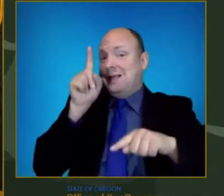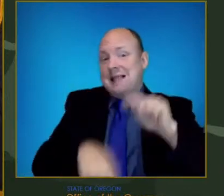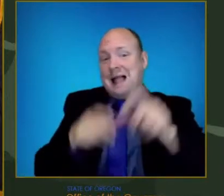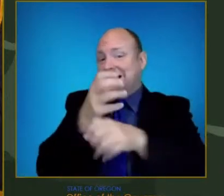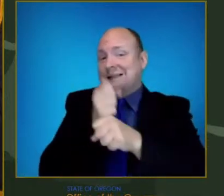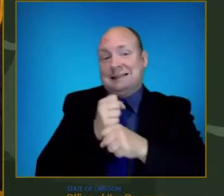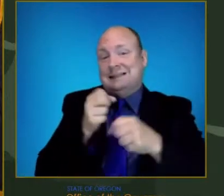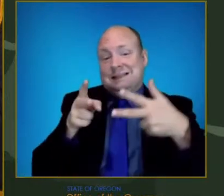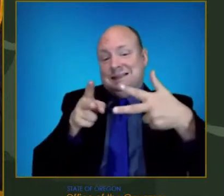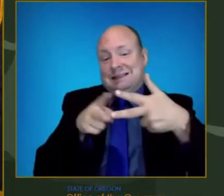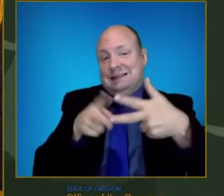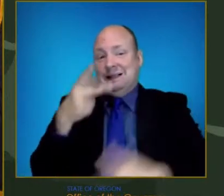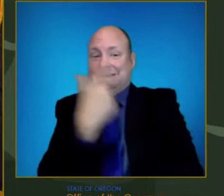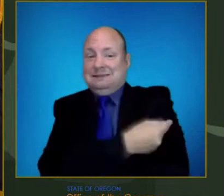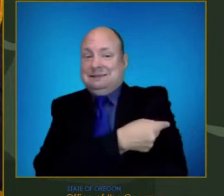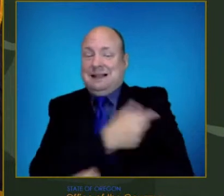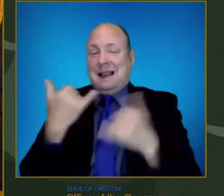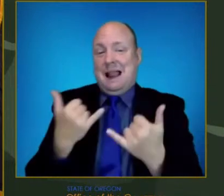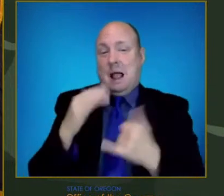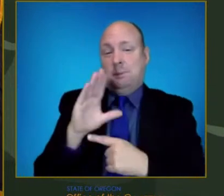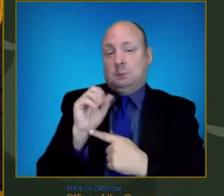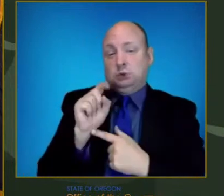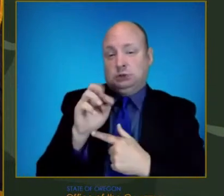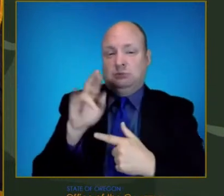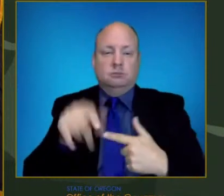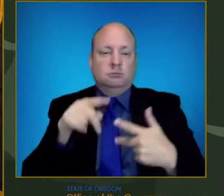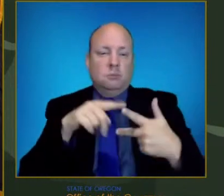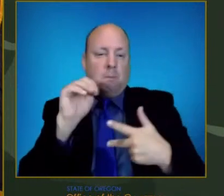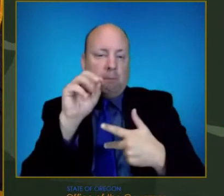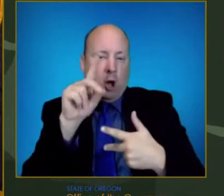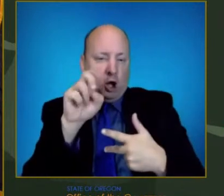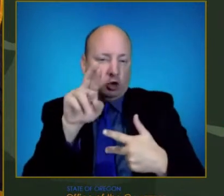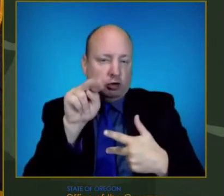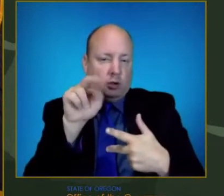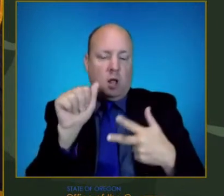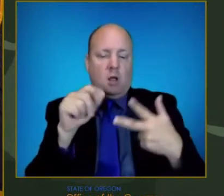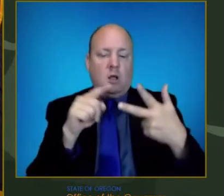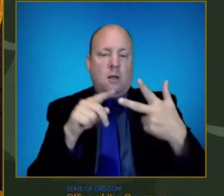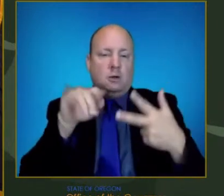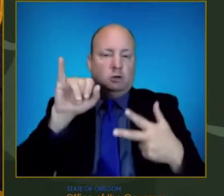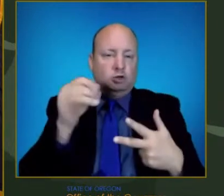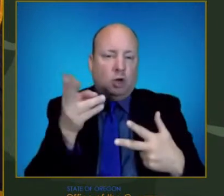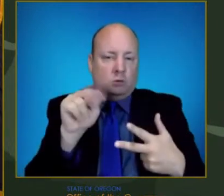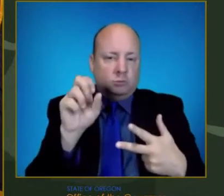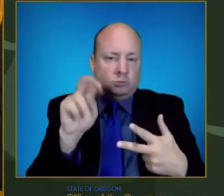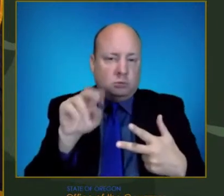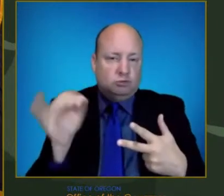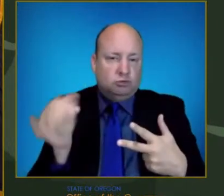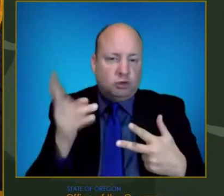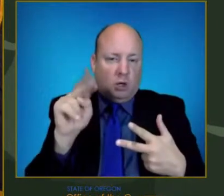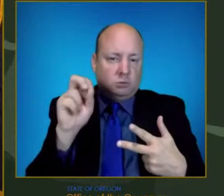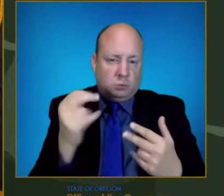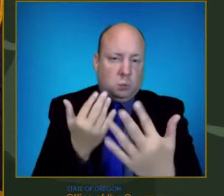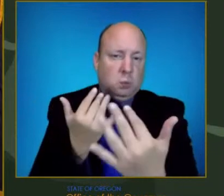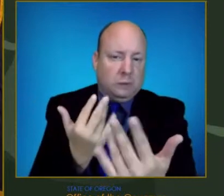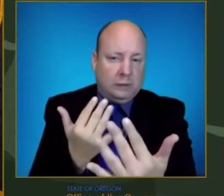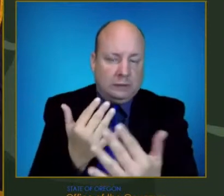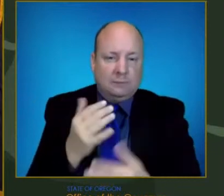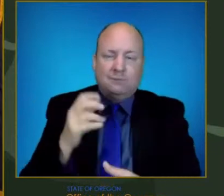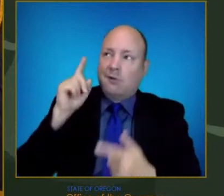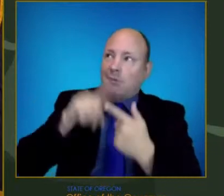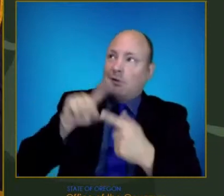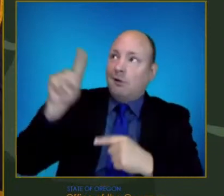I ask for your patience as we wait for further data and guidance from the federal government. For those who received the